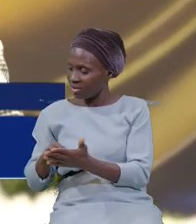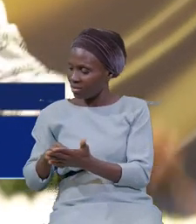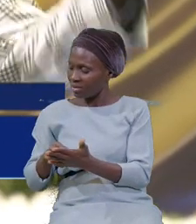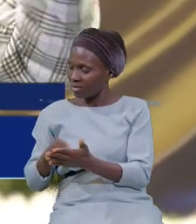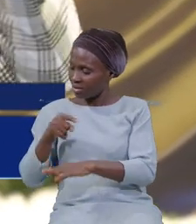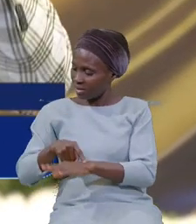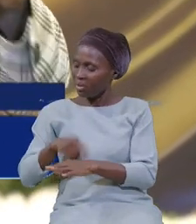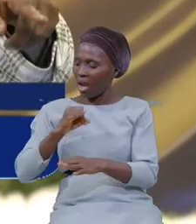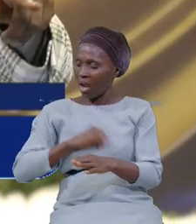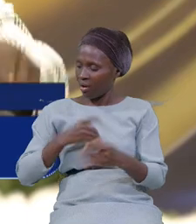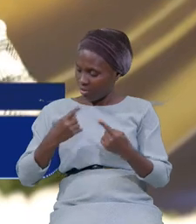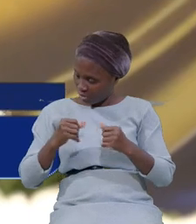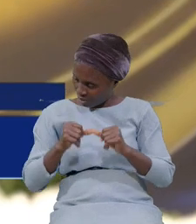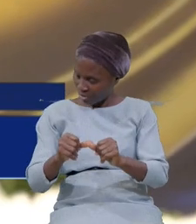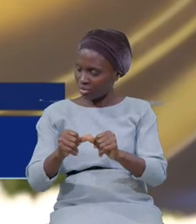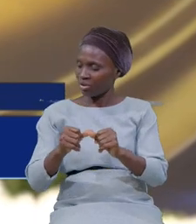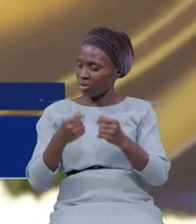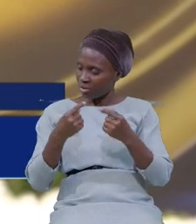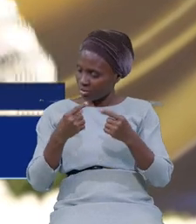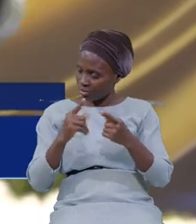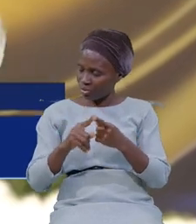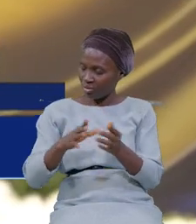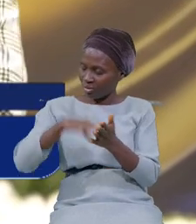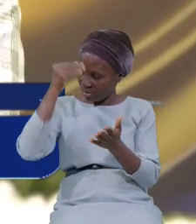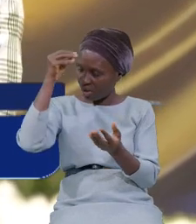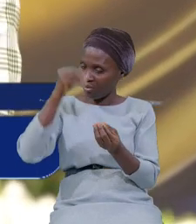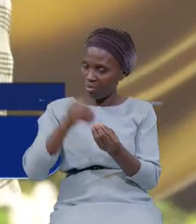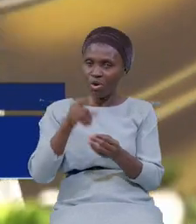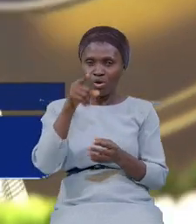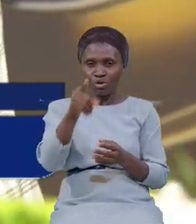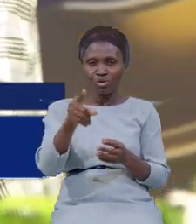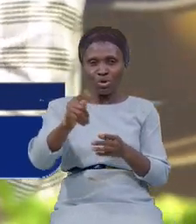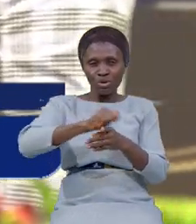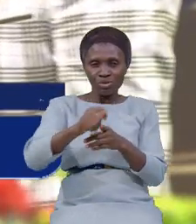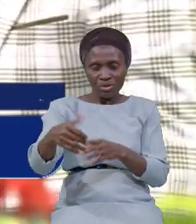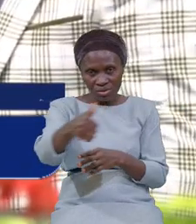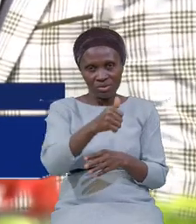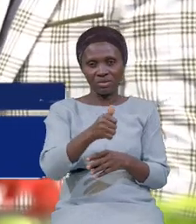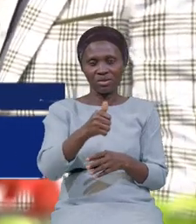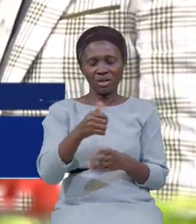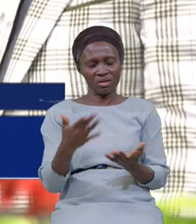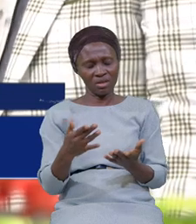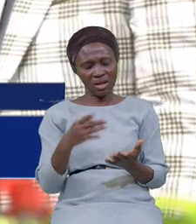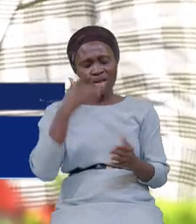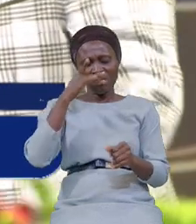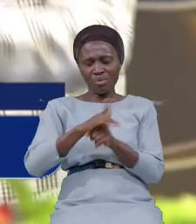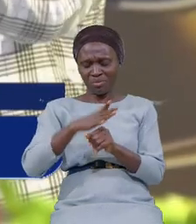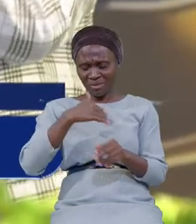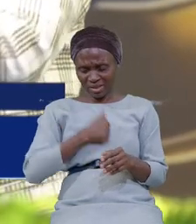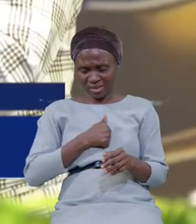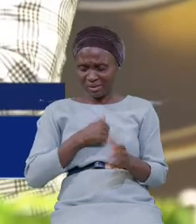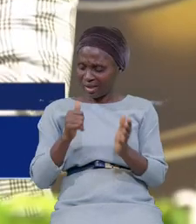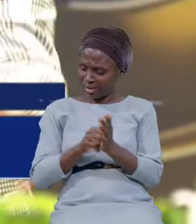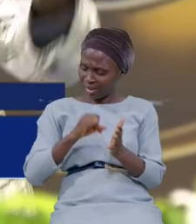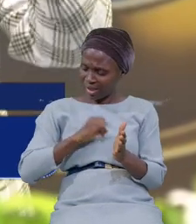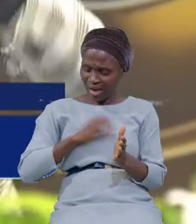the fruit. Retrain yourself. I promised myself I'll not do that again. I did it again.